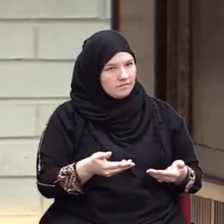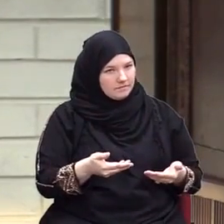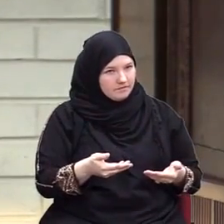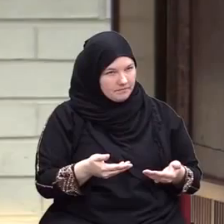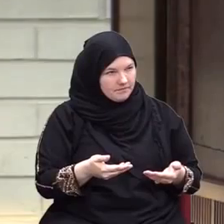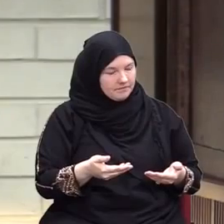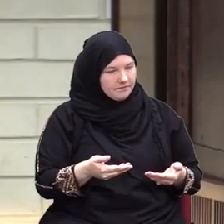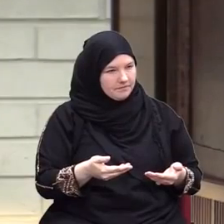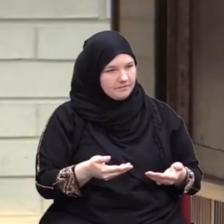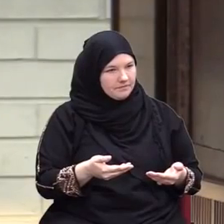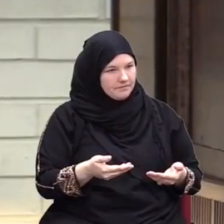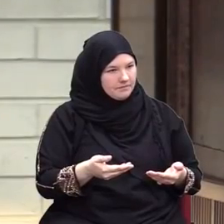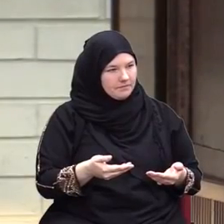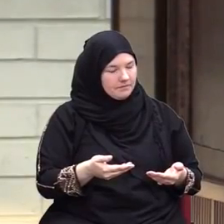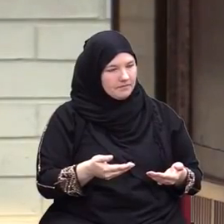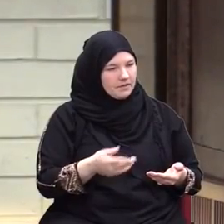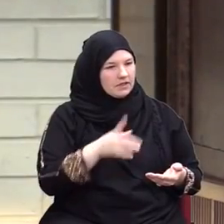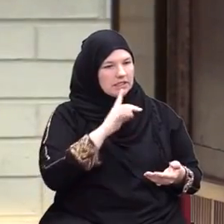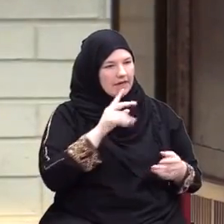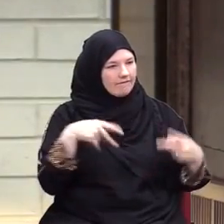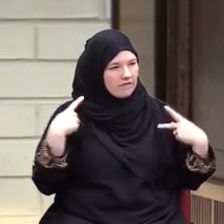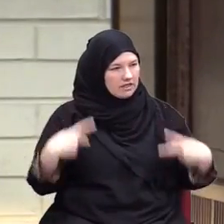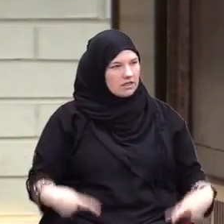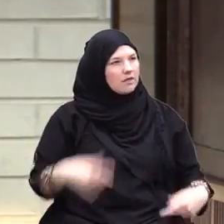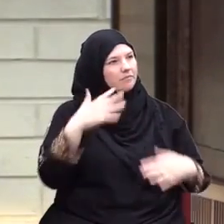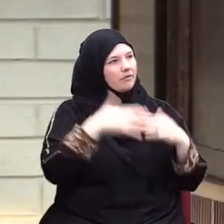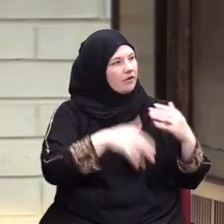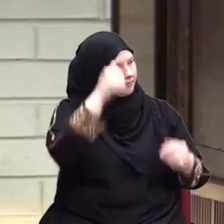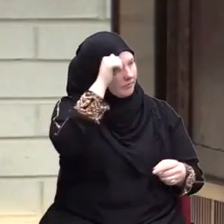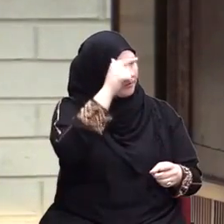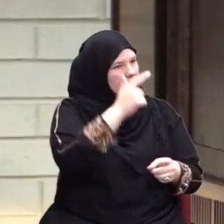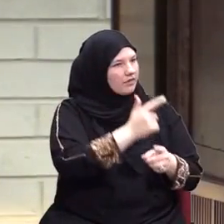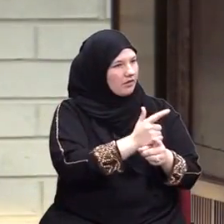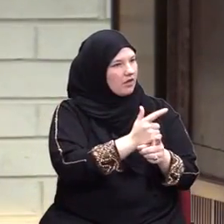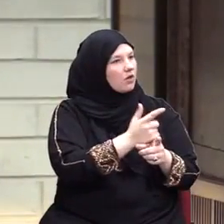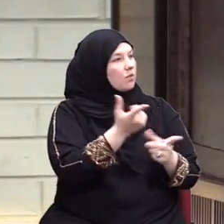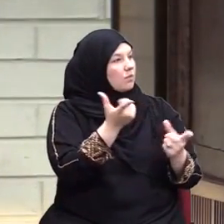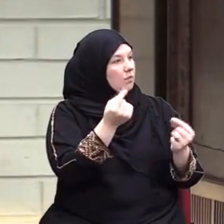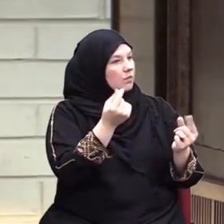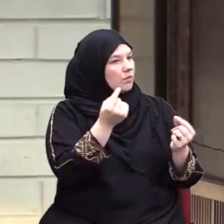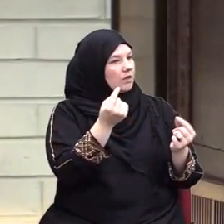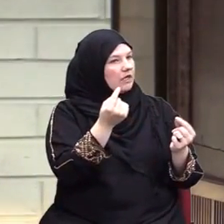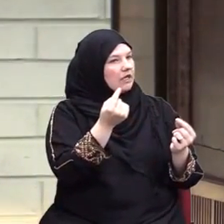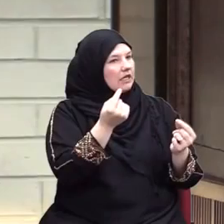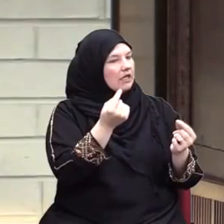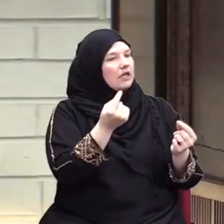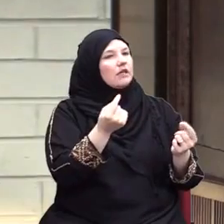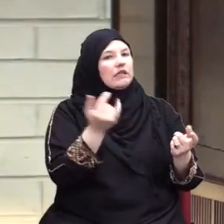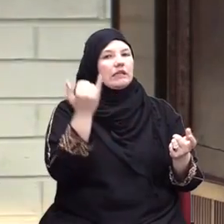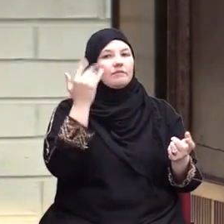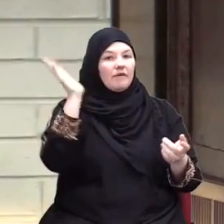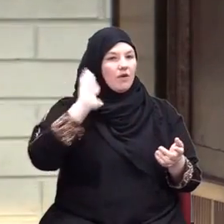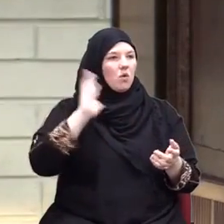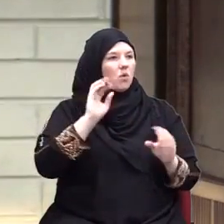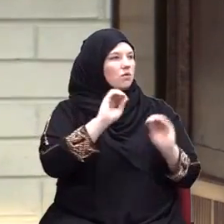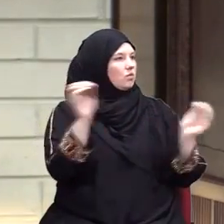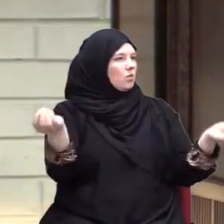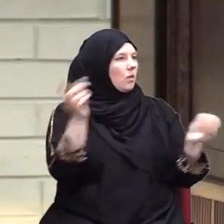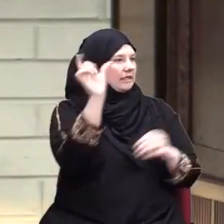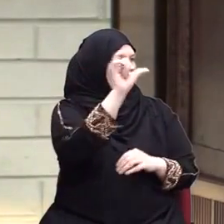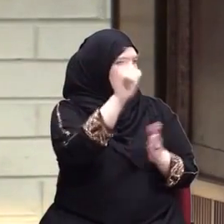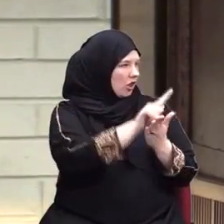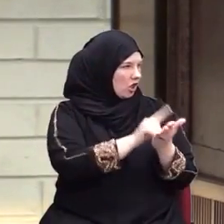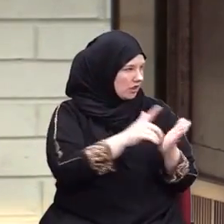They will treat them as their physical blood brothers. And they would inherit each other. And they would